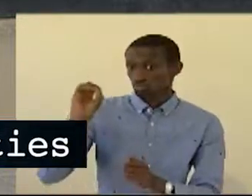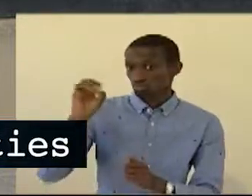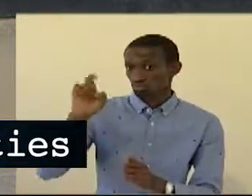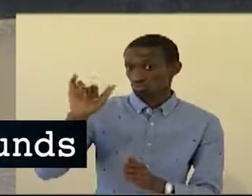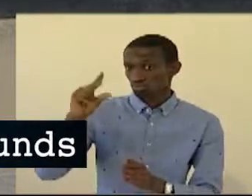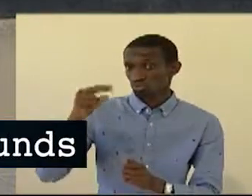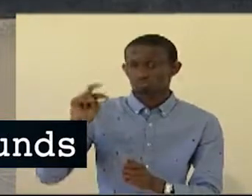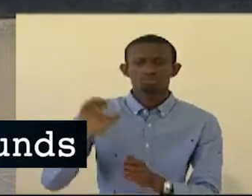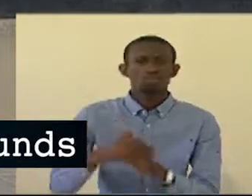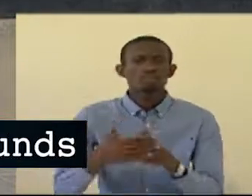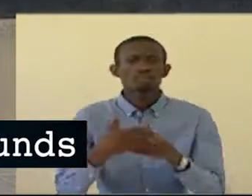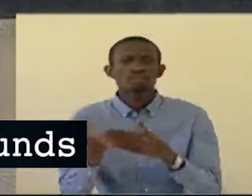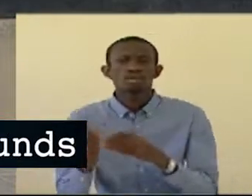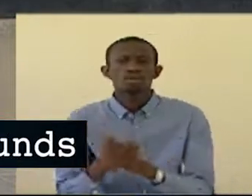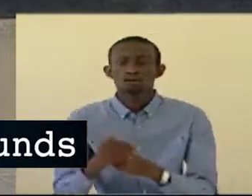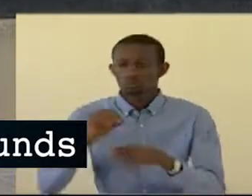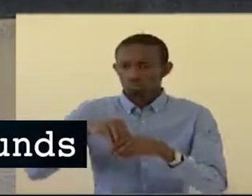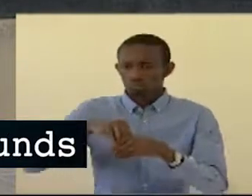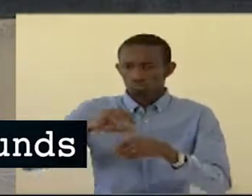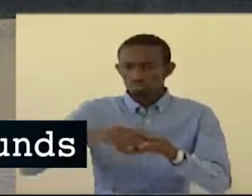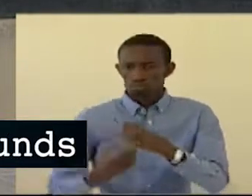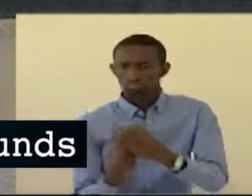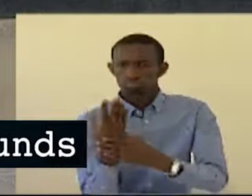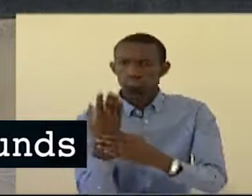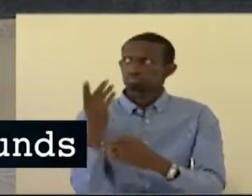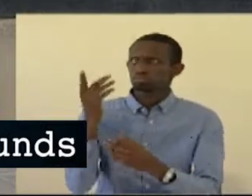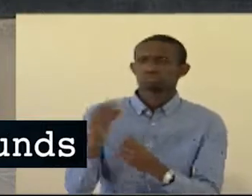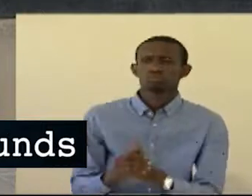bond will open to produce this